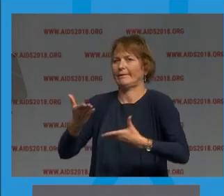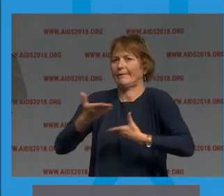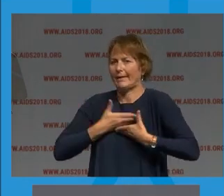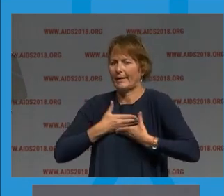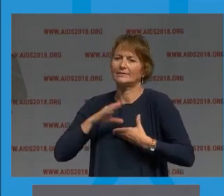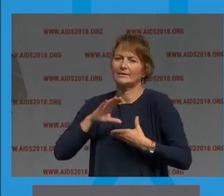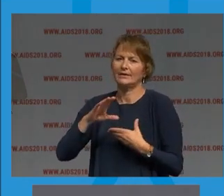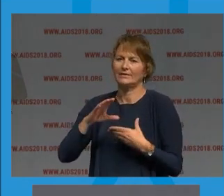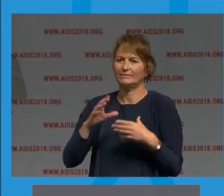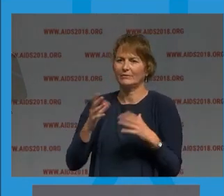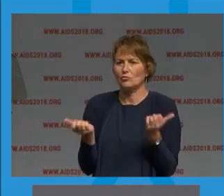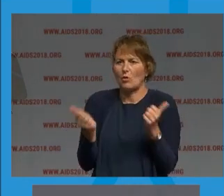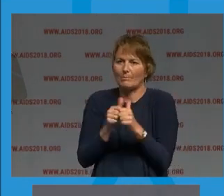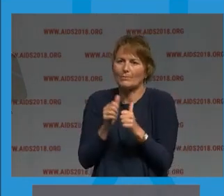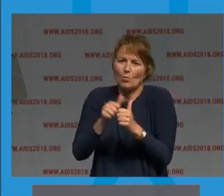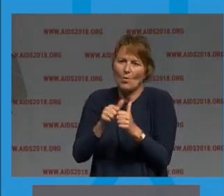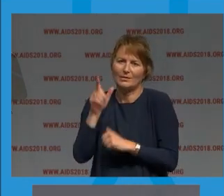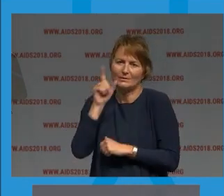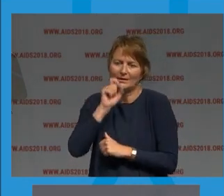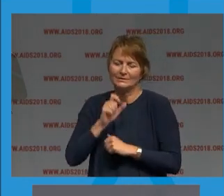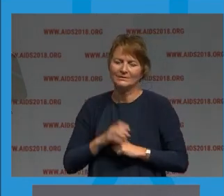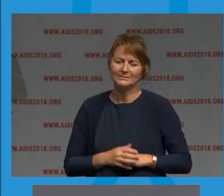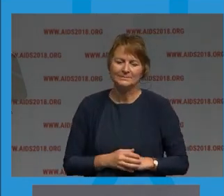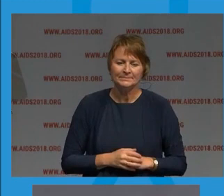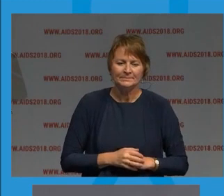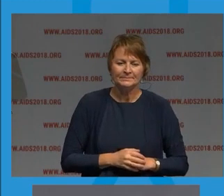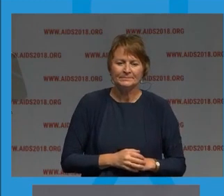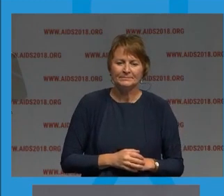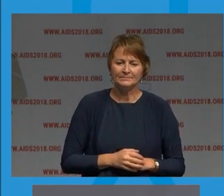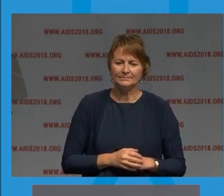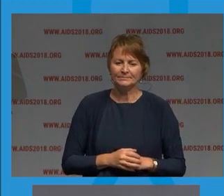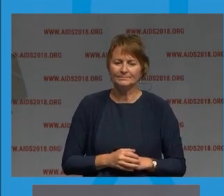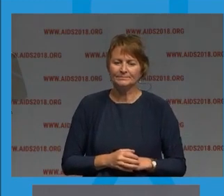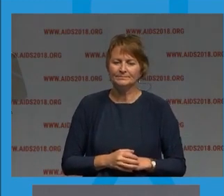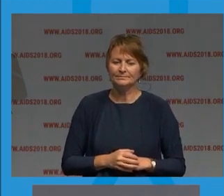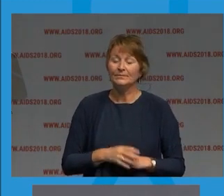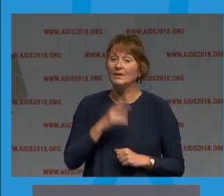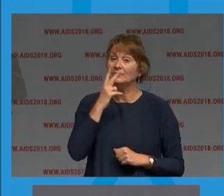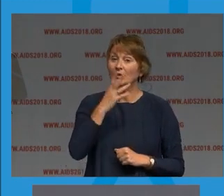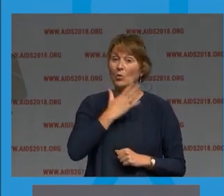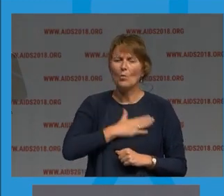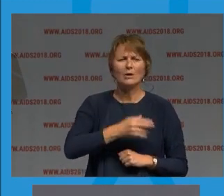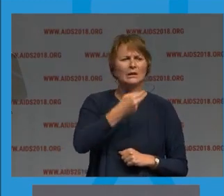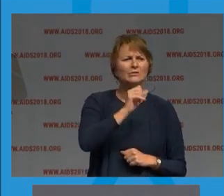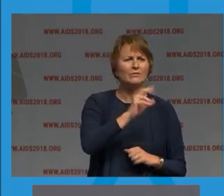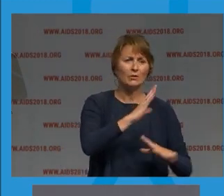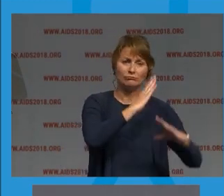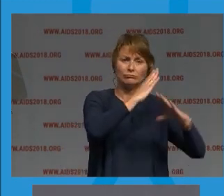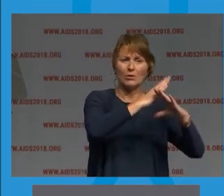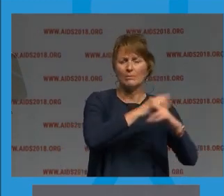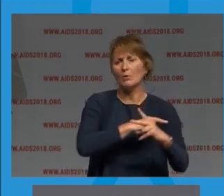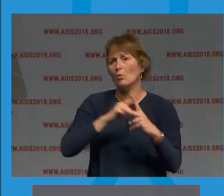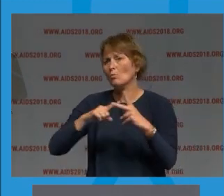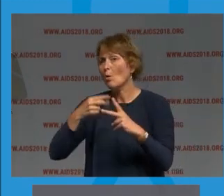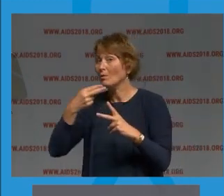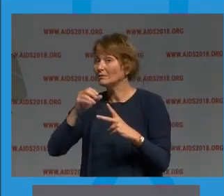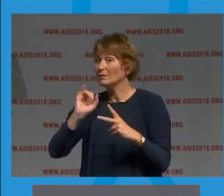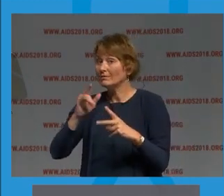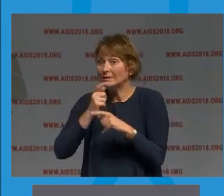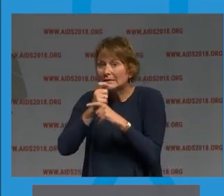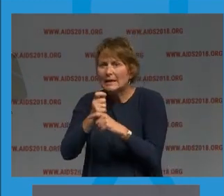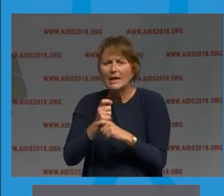Key populations face particular challenges from the perspective of both HIV prevention as well as HIV care